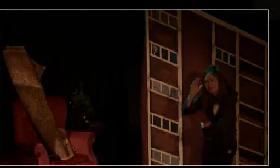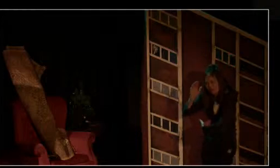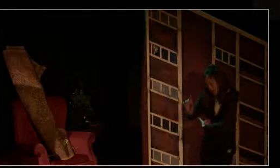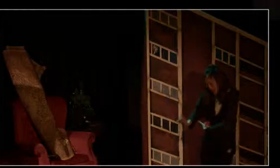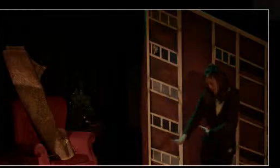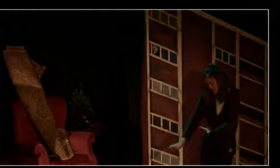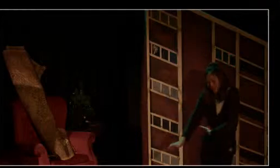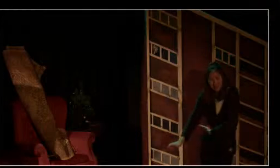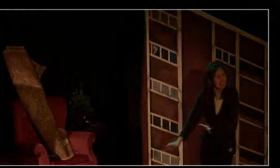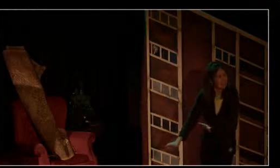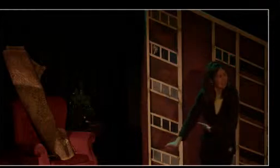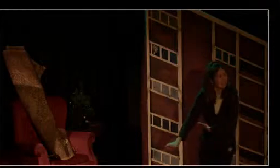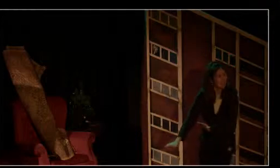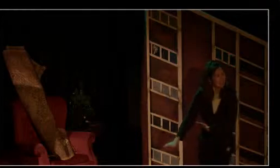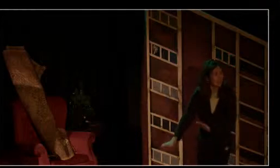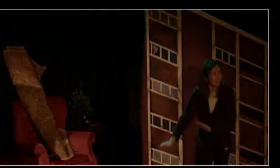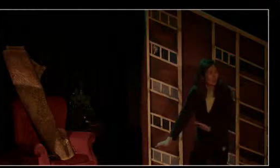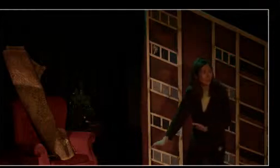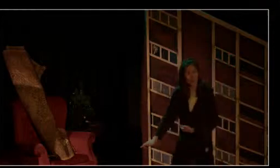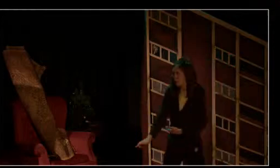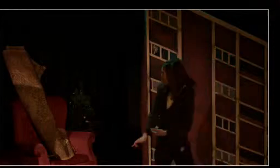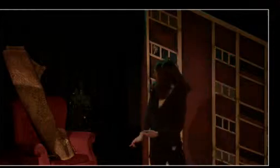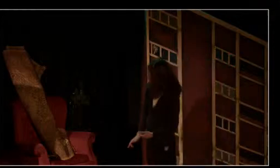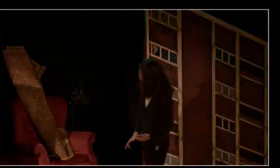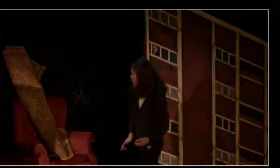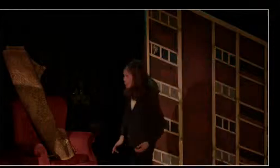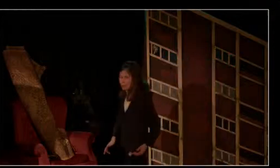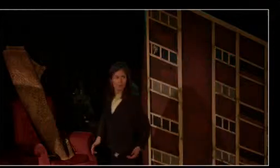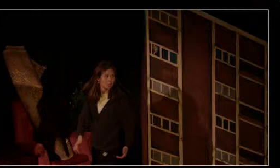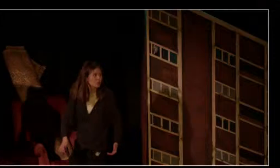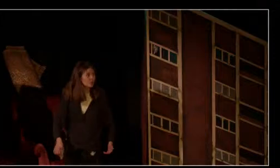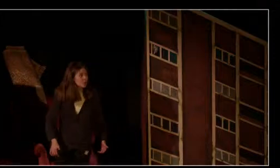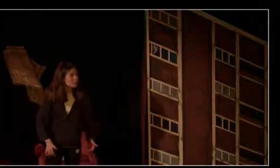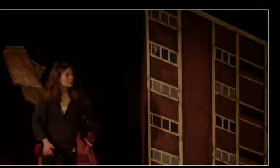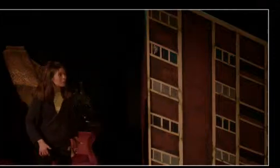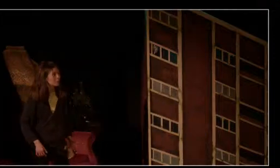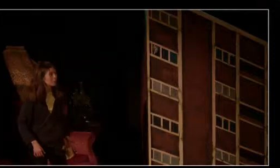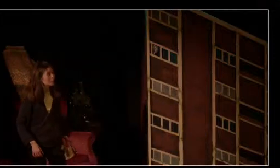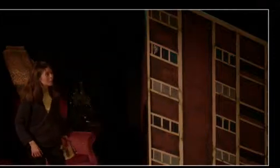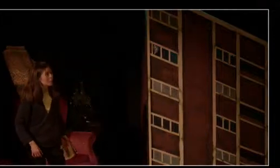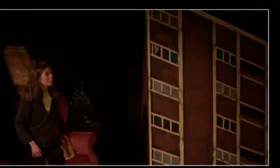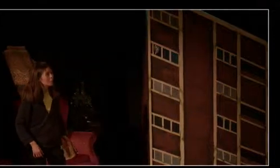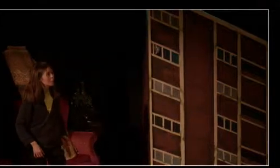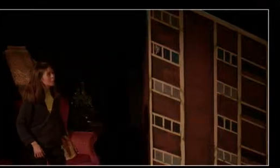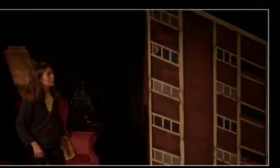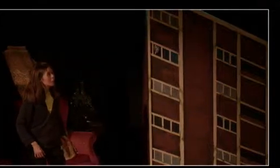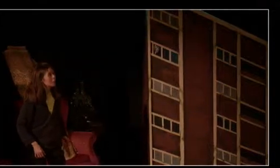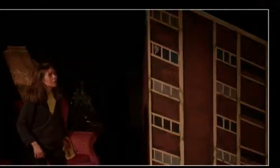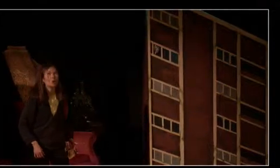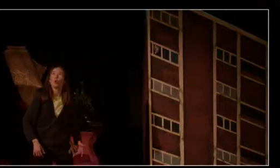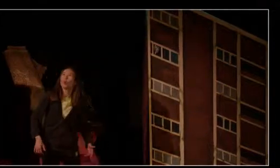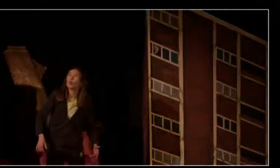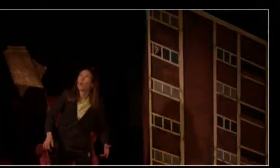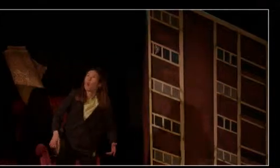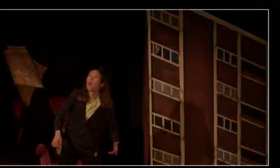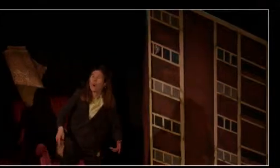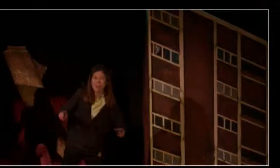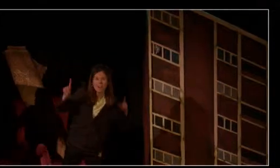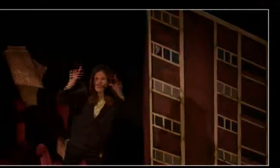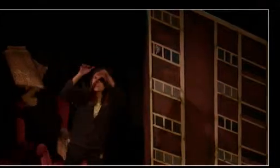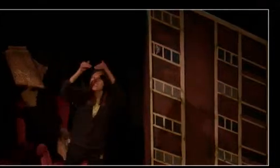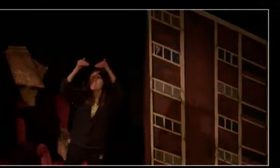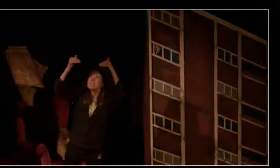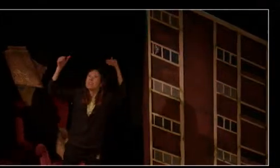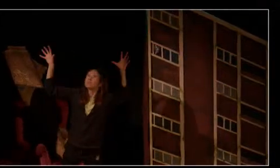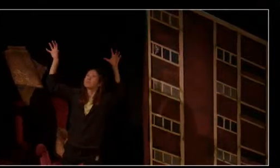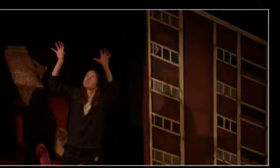The sky frowns